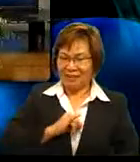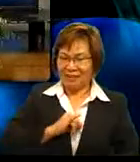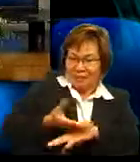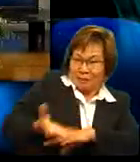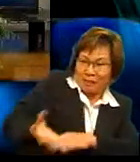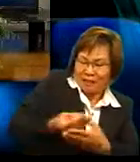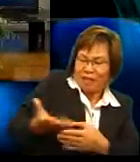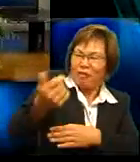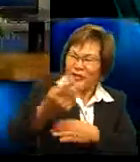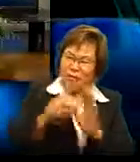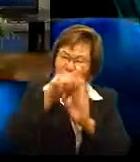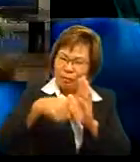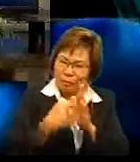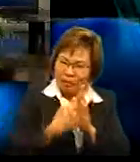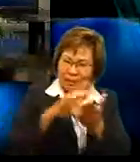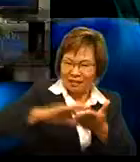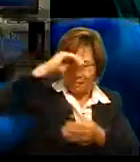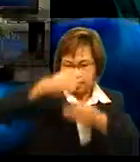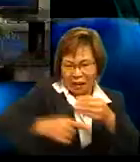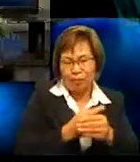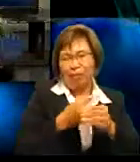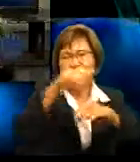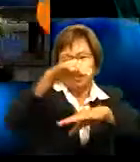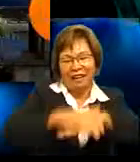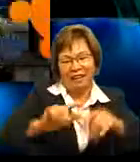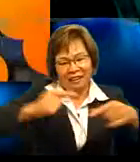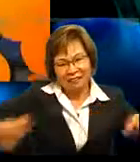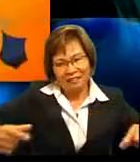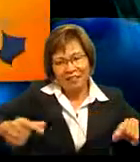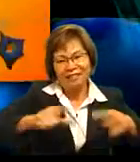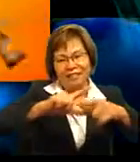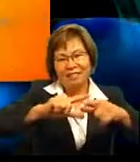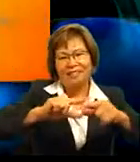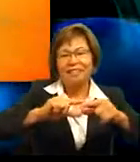the next few minutes learning about the English language grammar.